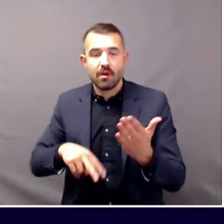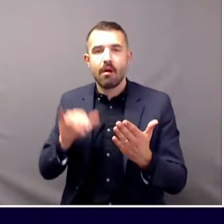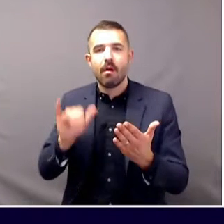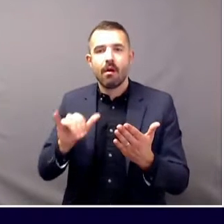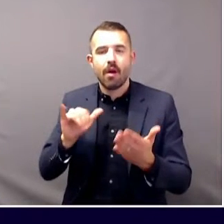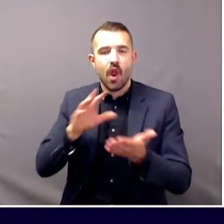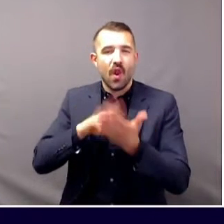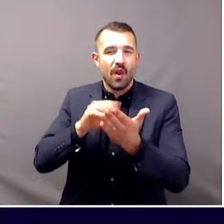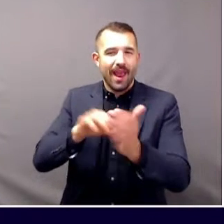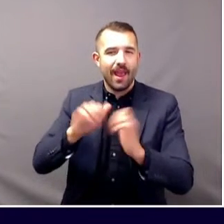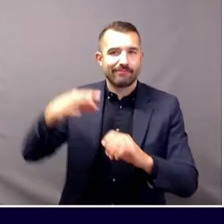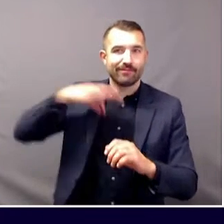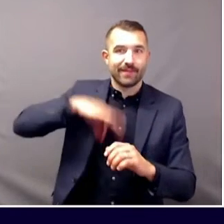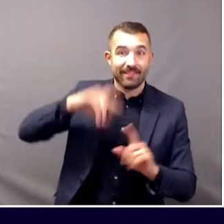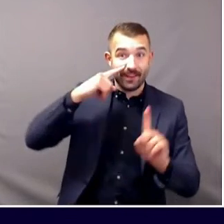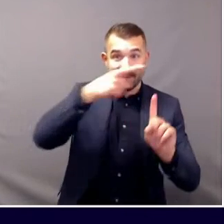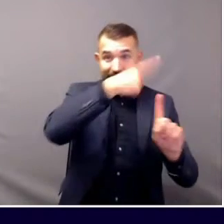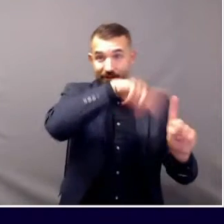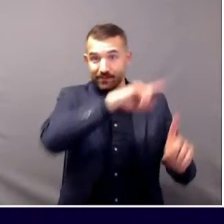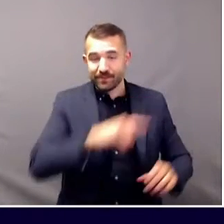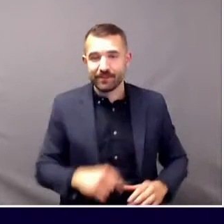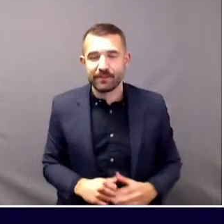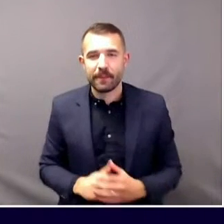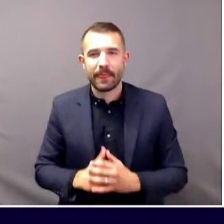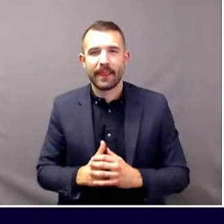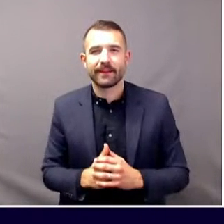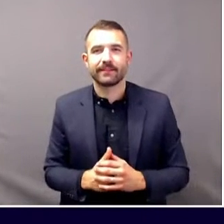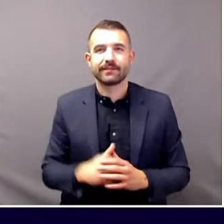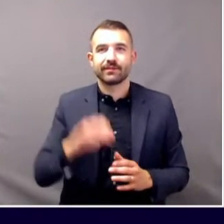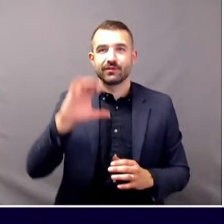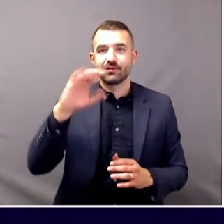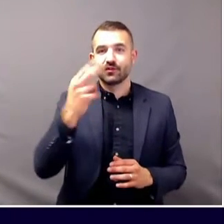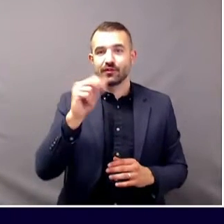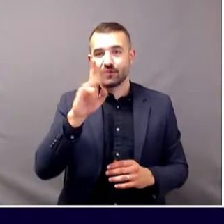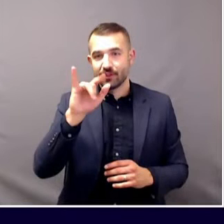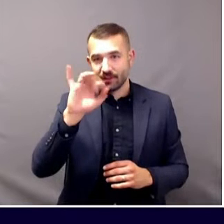I'm going to turn over to Charlie at the BDN.